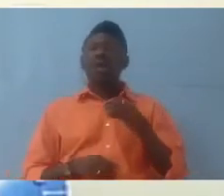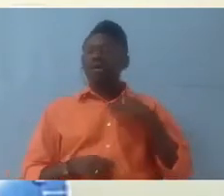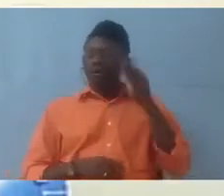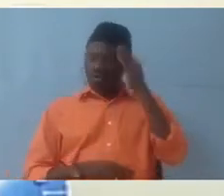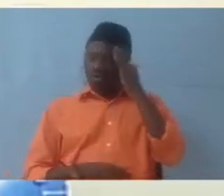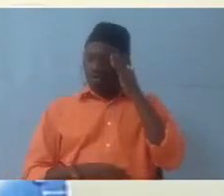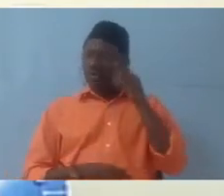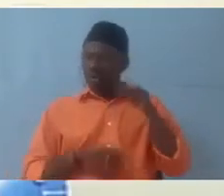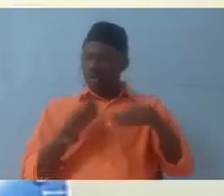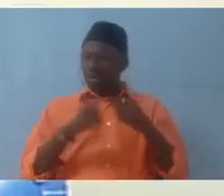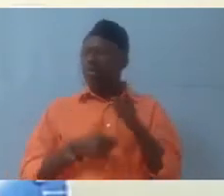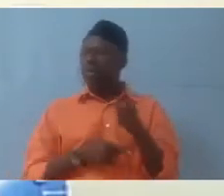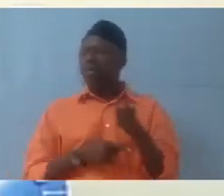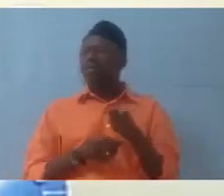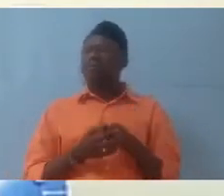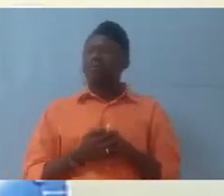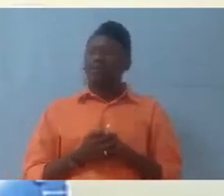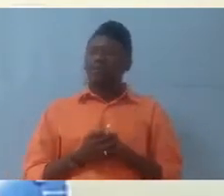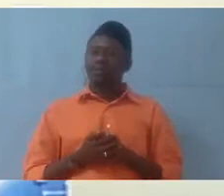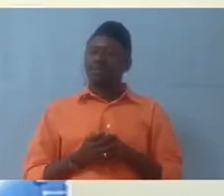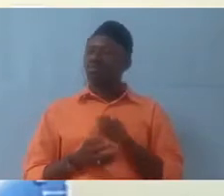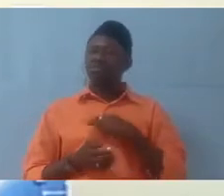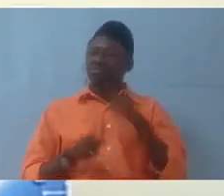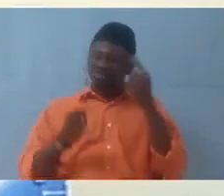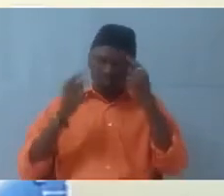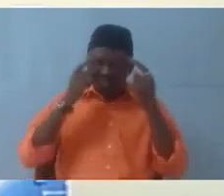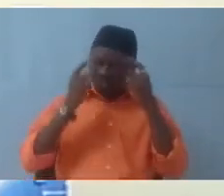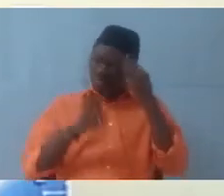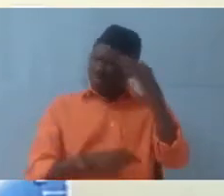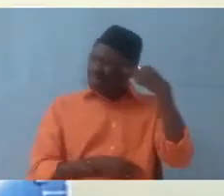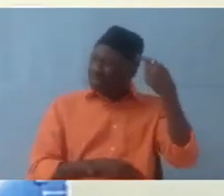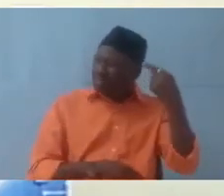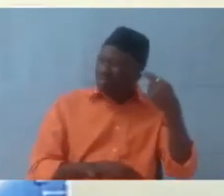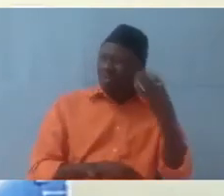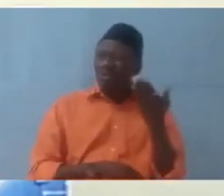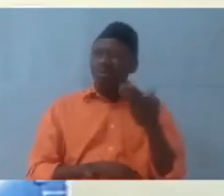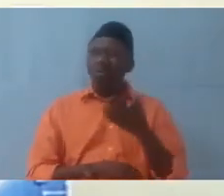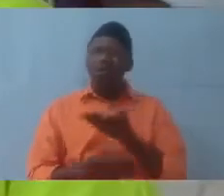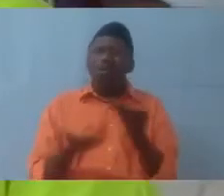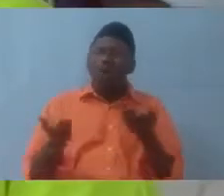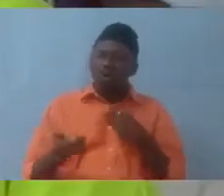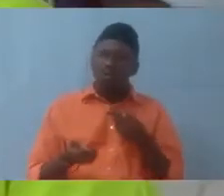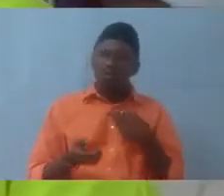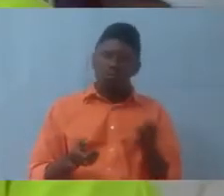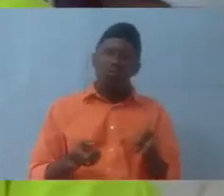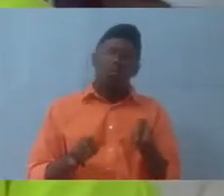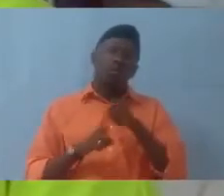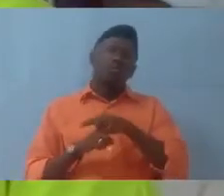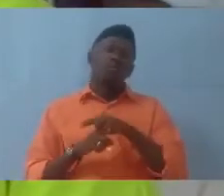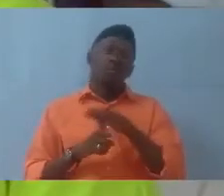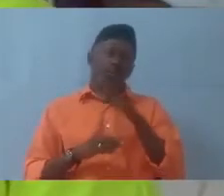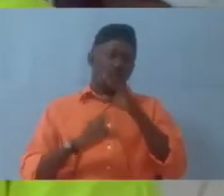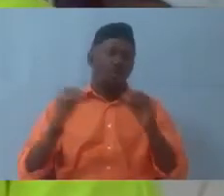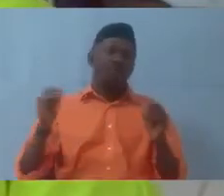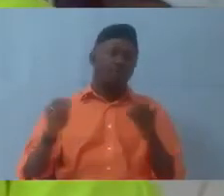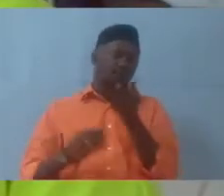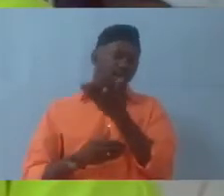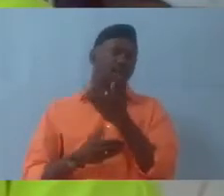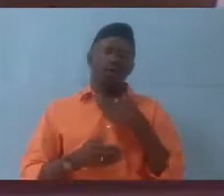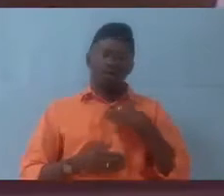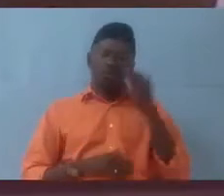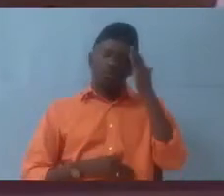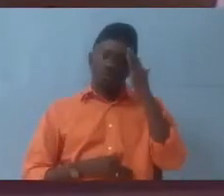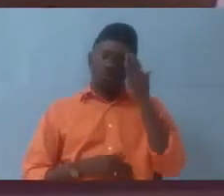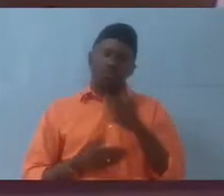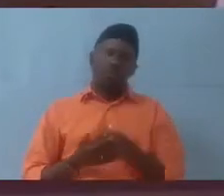definitely it was not I was not in doubt as to why I was sanctioned. Kon nak amone ben jax jaxle lan mo taxone ñu oluma. Was